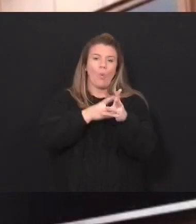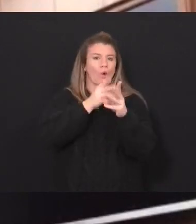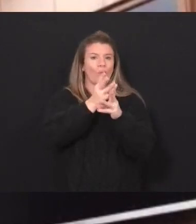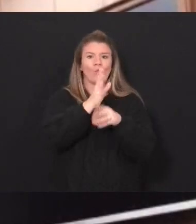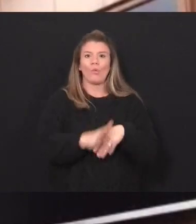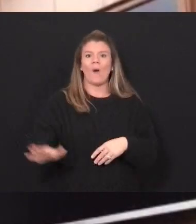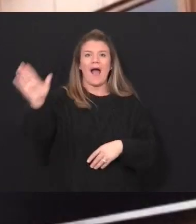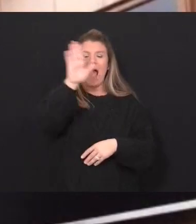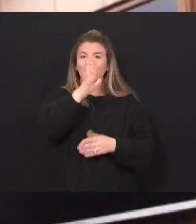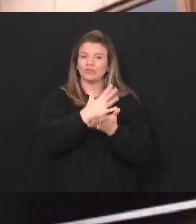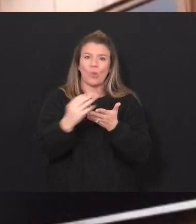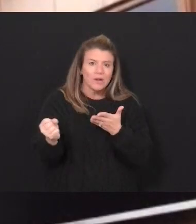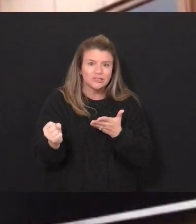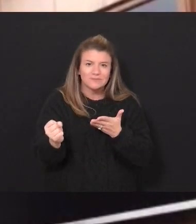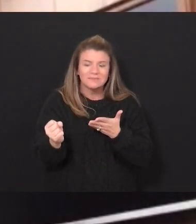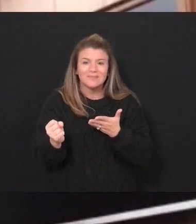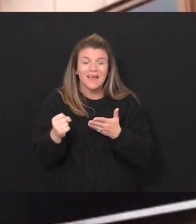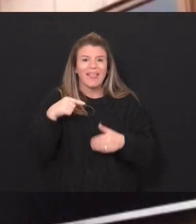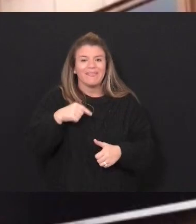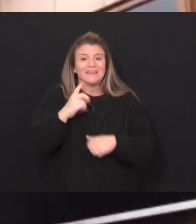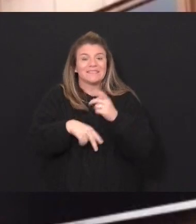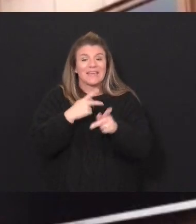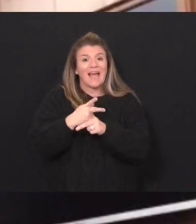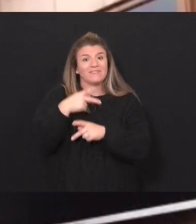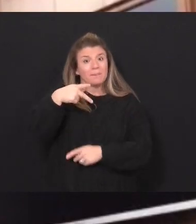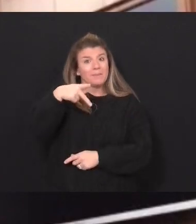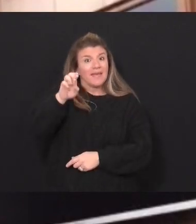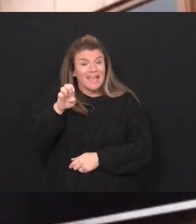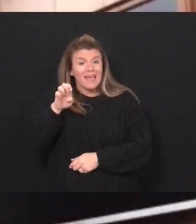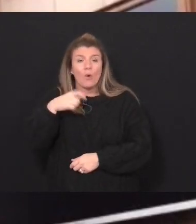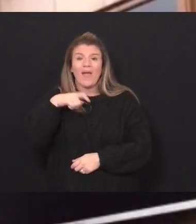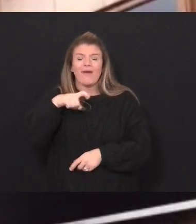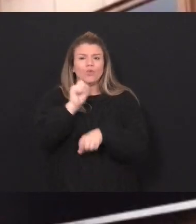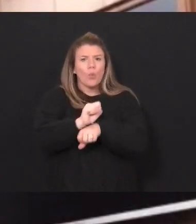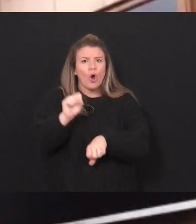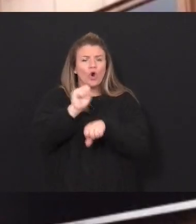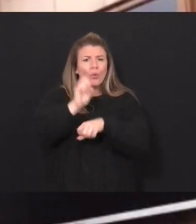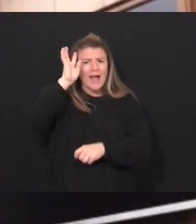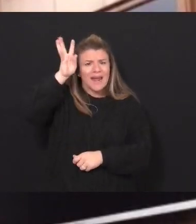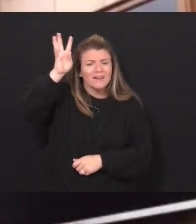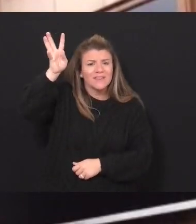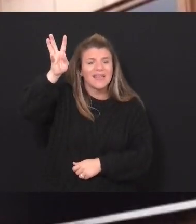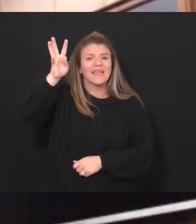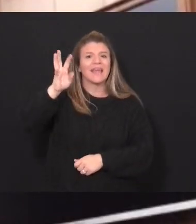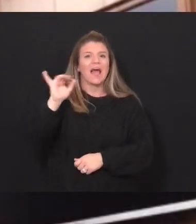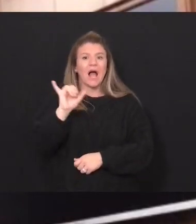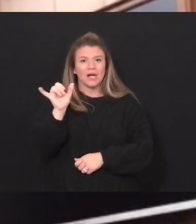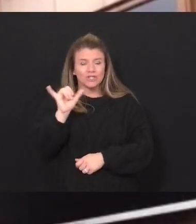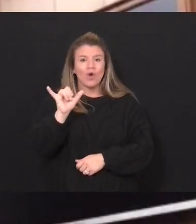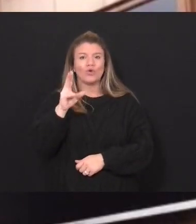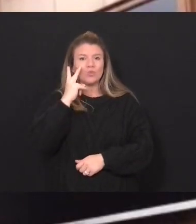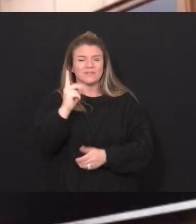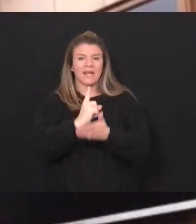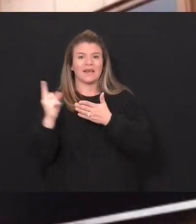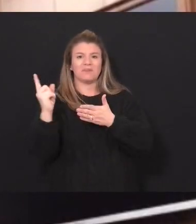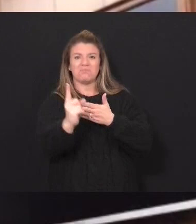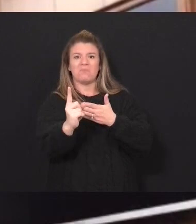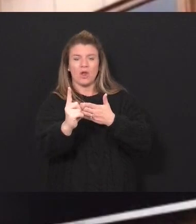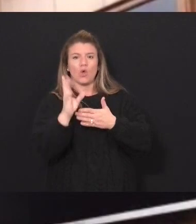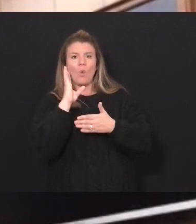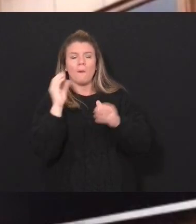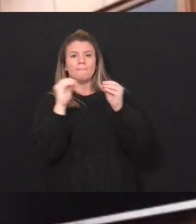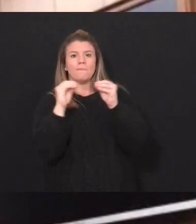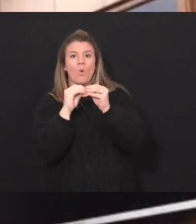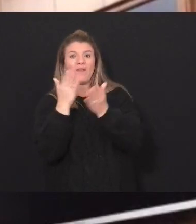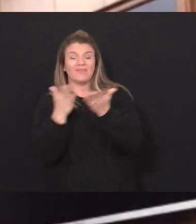types of PPE. So we have to work creatively. In addition to that, later in the week, you'll hear about some innovative things